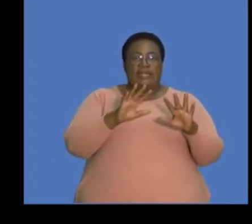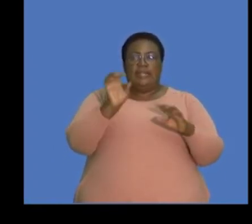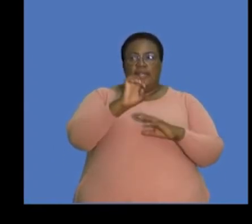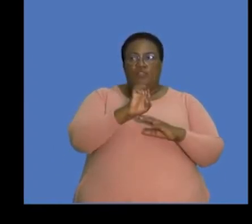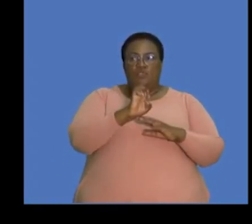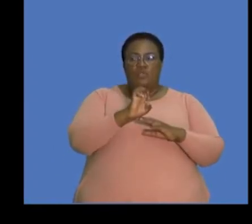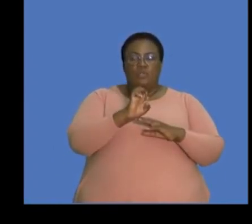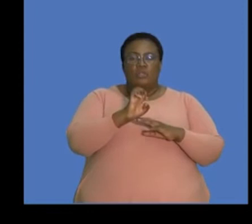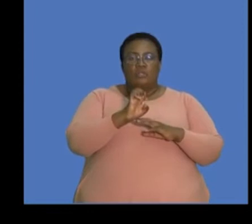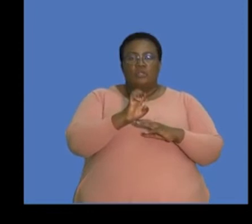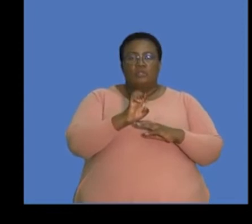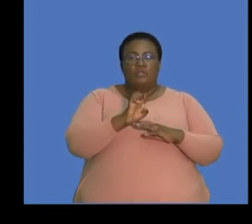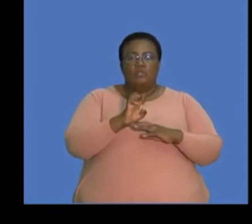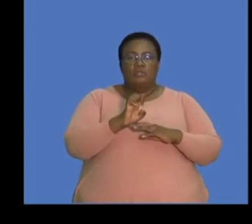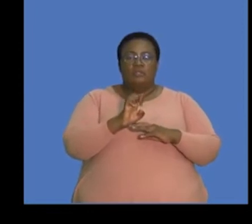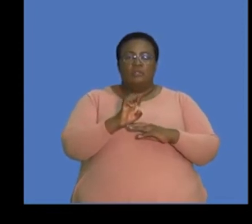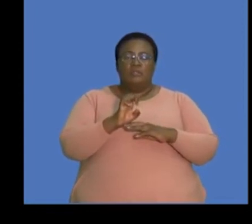the charge becomes